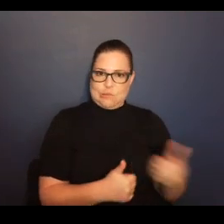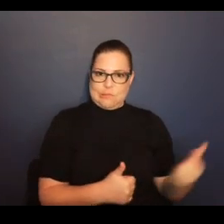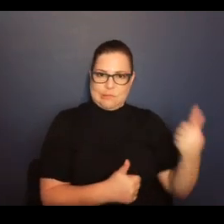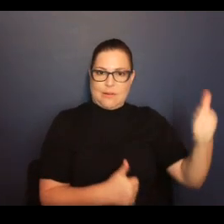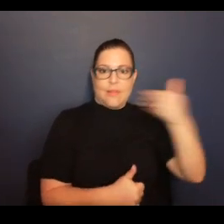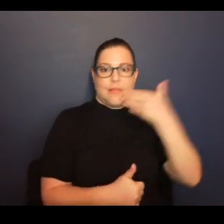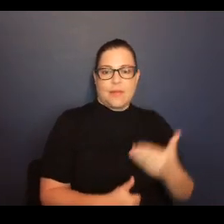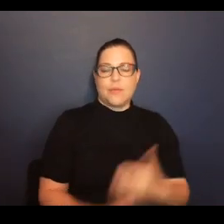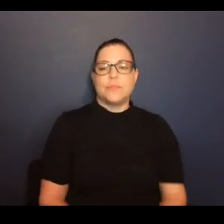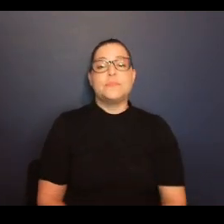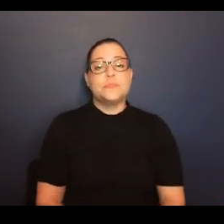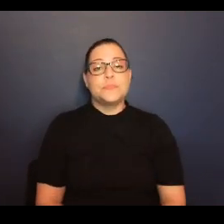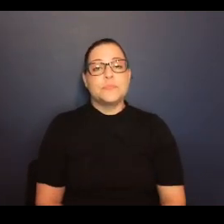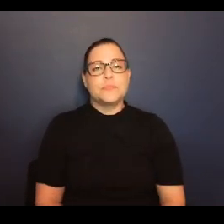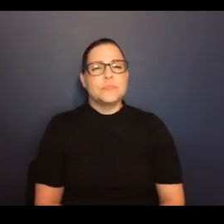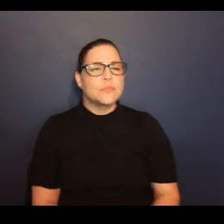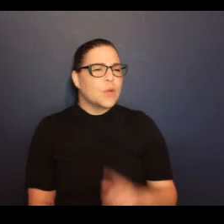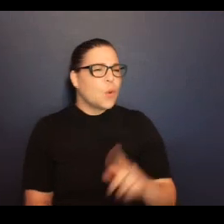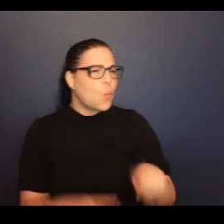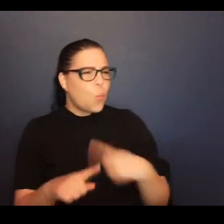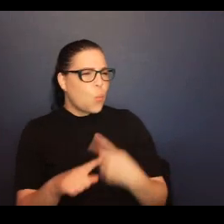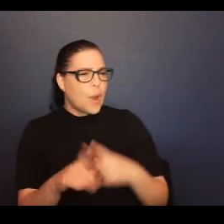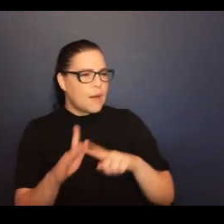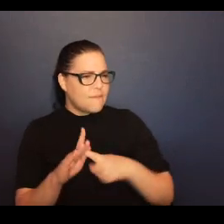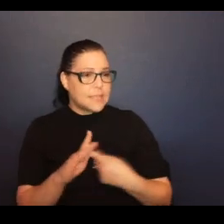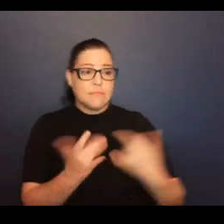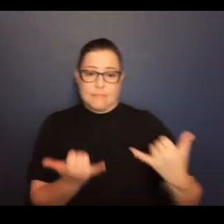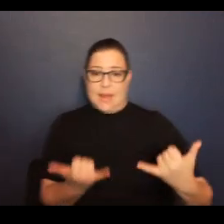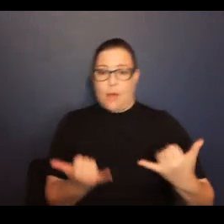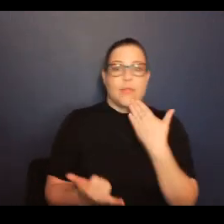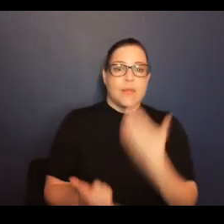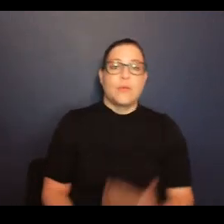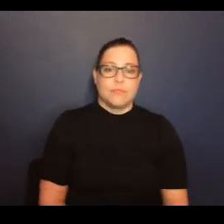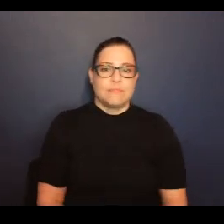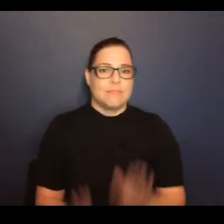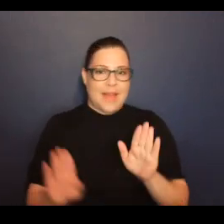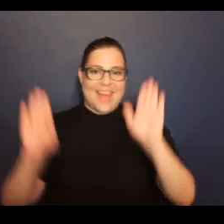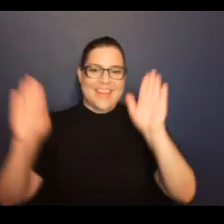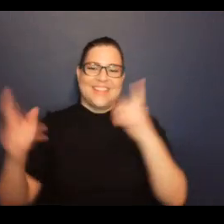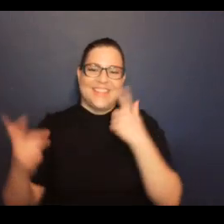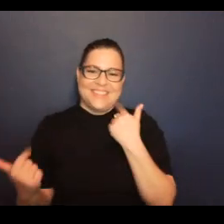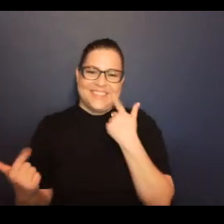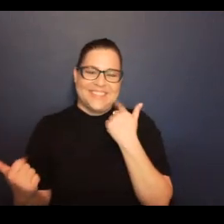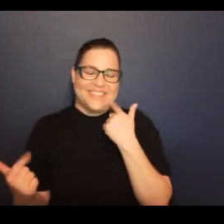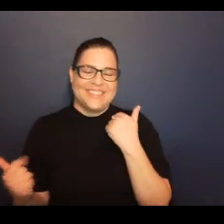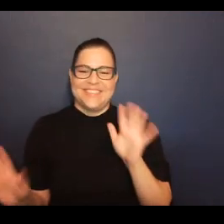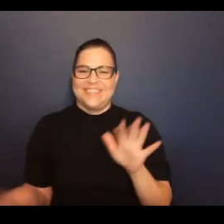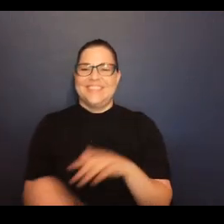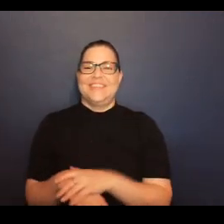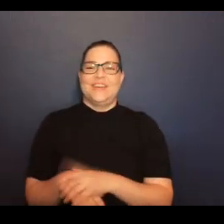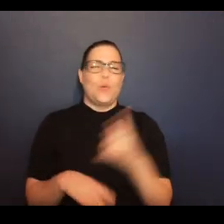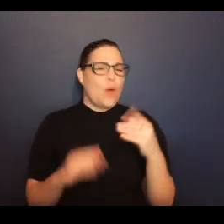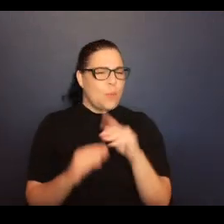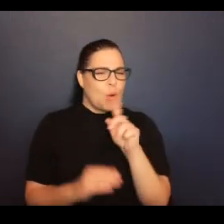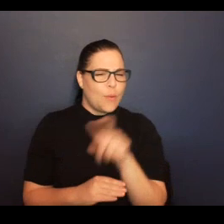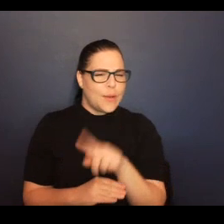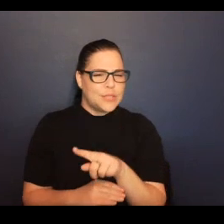question. Yes. When is that effective? Now. Thank you. Excellent. one more question